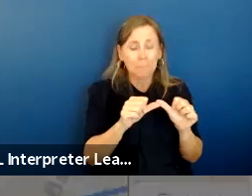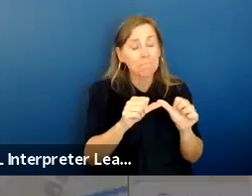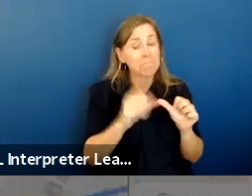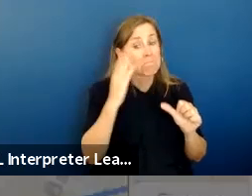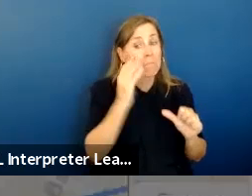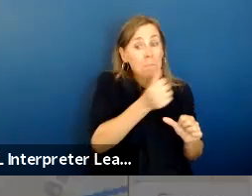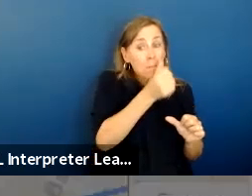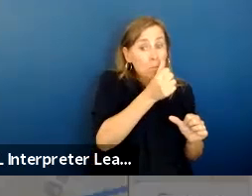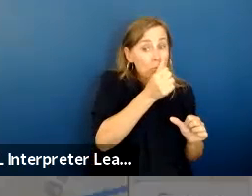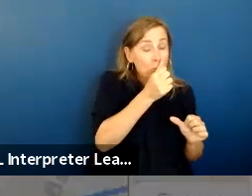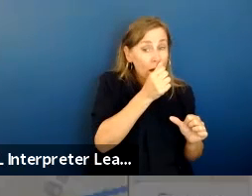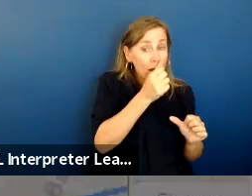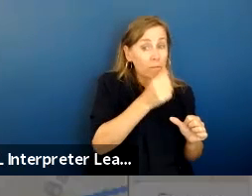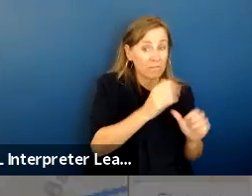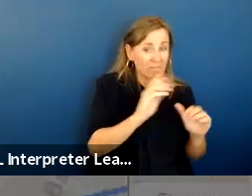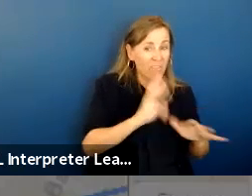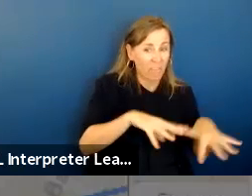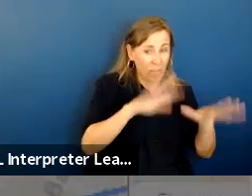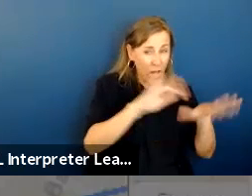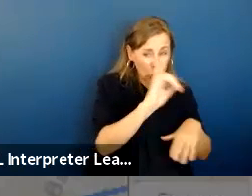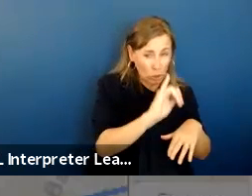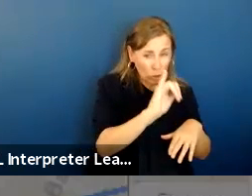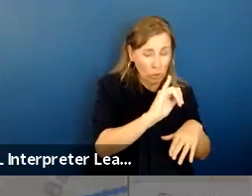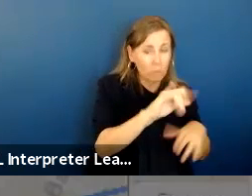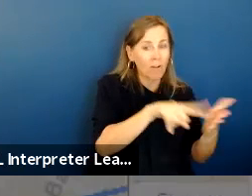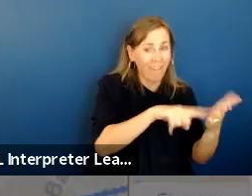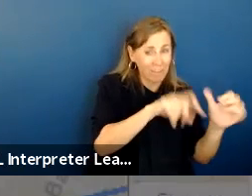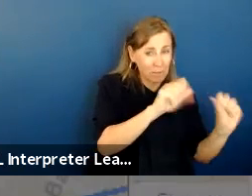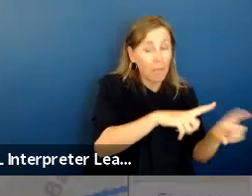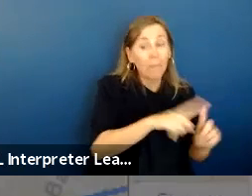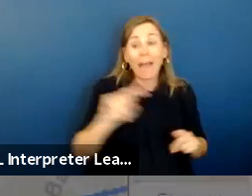insurance, NFIP policies cannot be canceled by the insurance carrier.